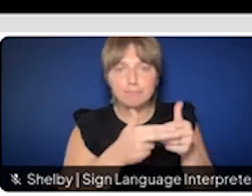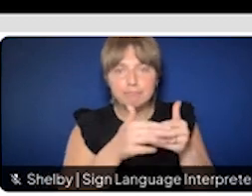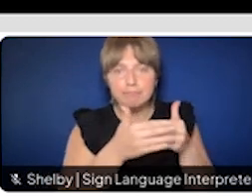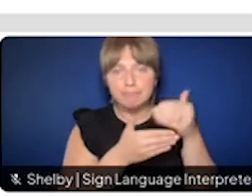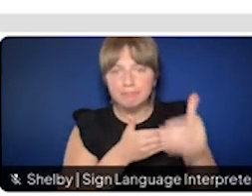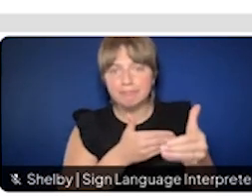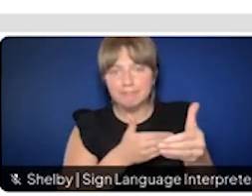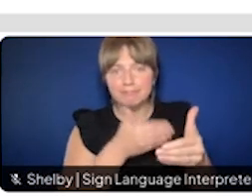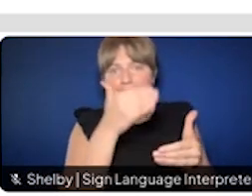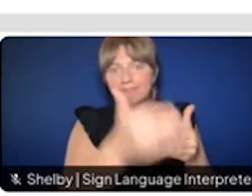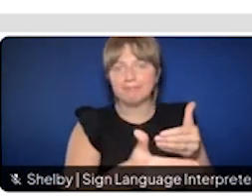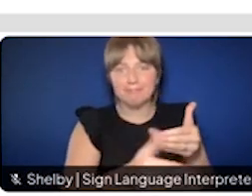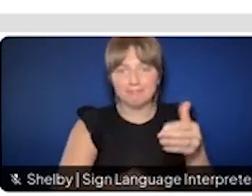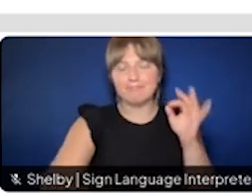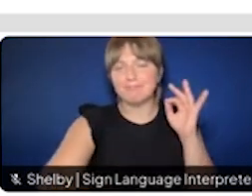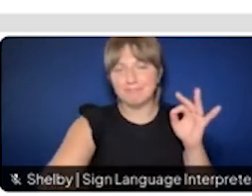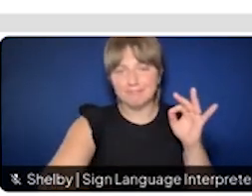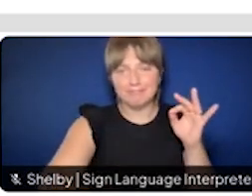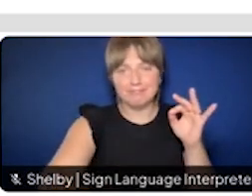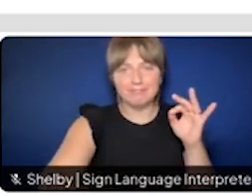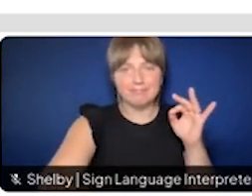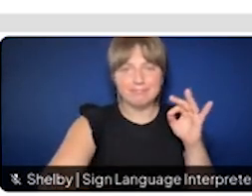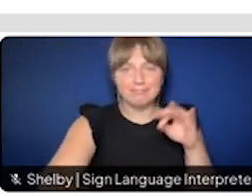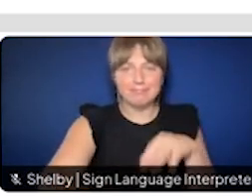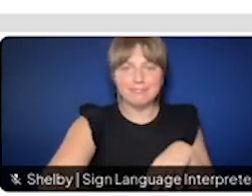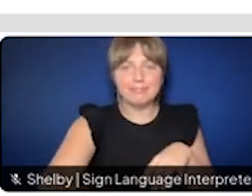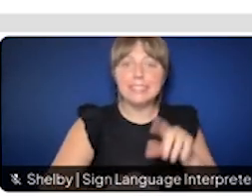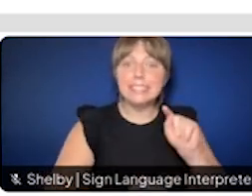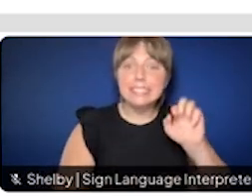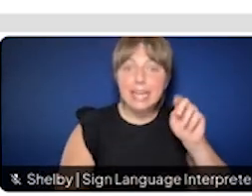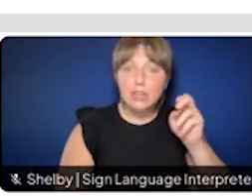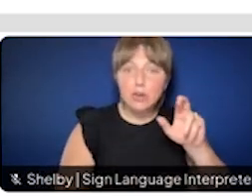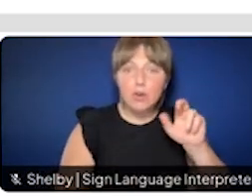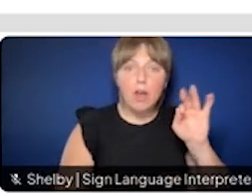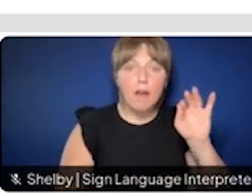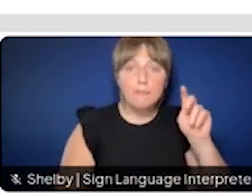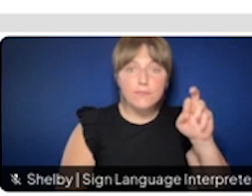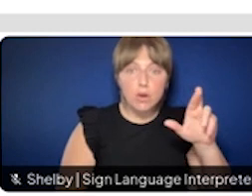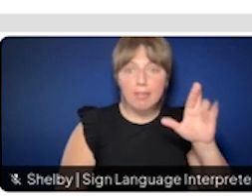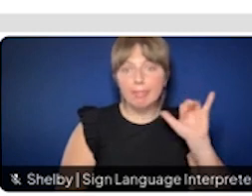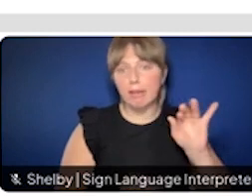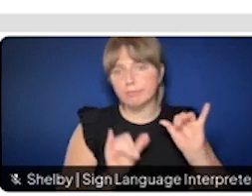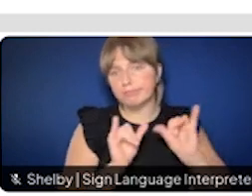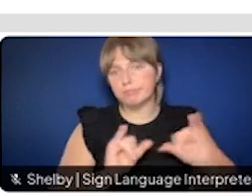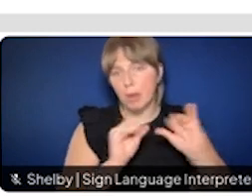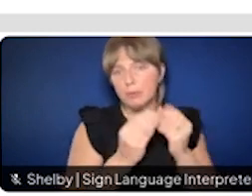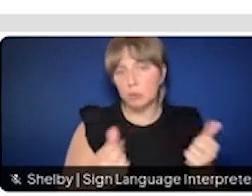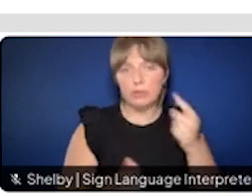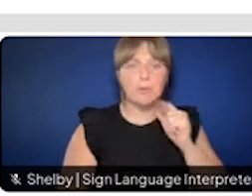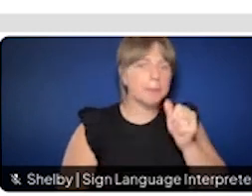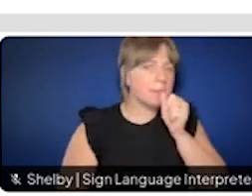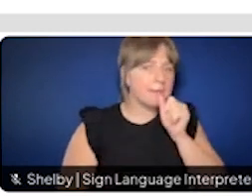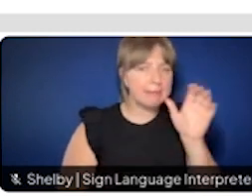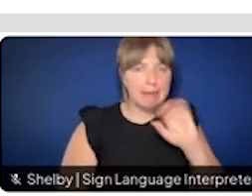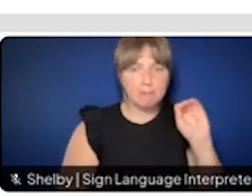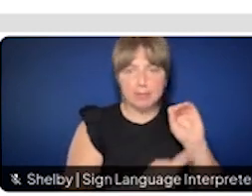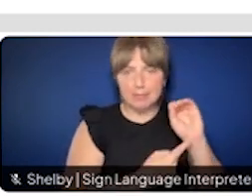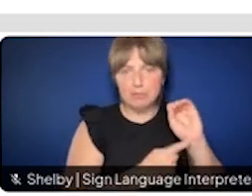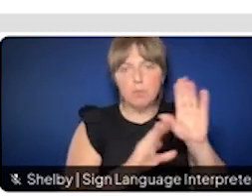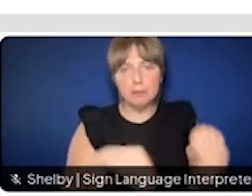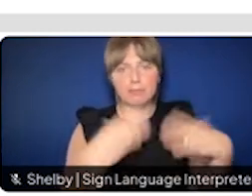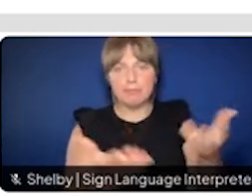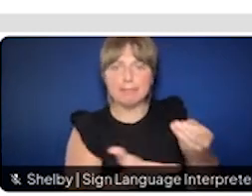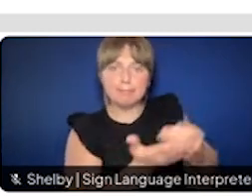one more. Great. So a tender offer is the most common solution for companies, private companies looking to provide liquidity to